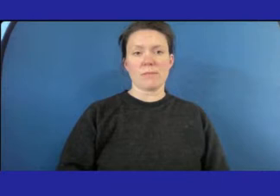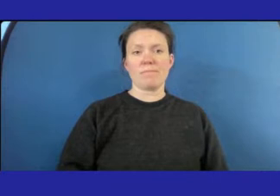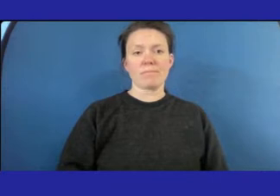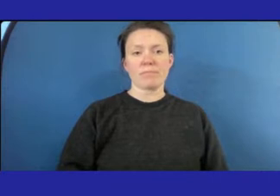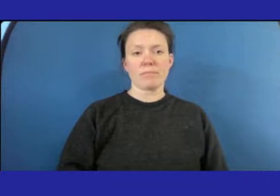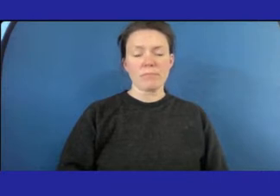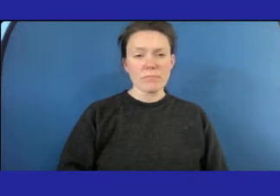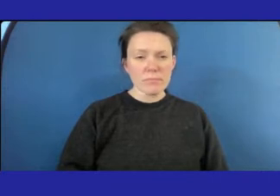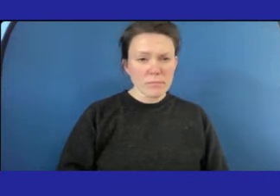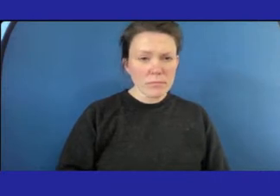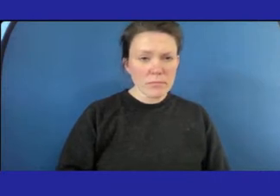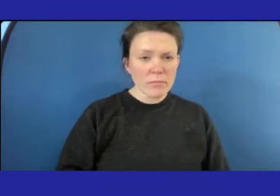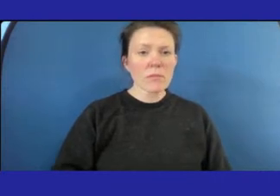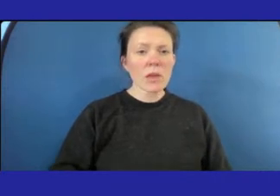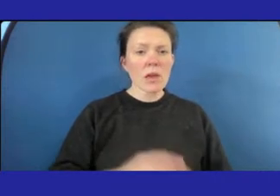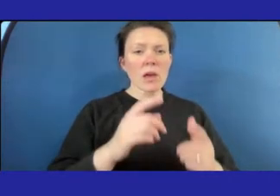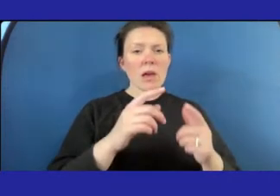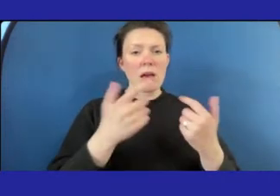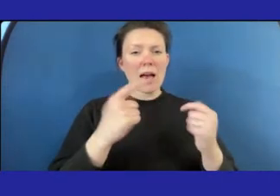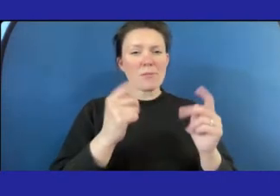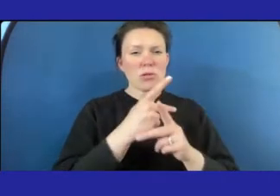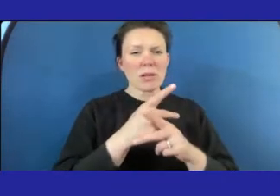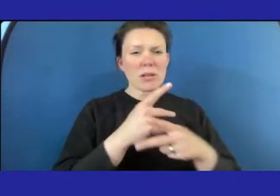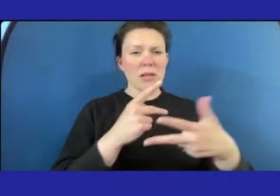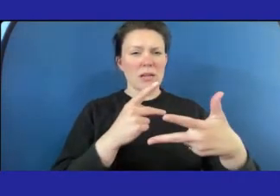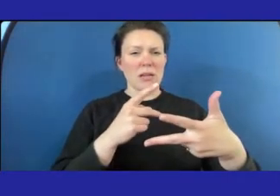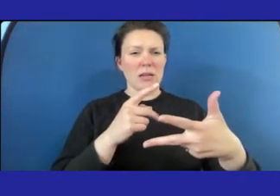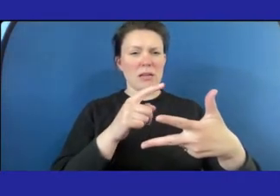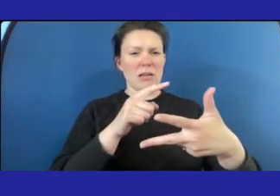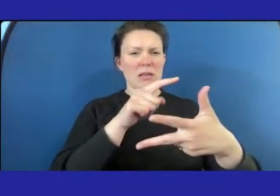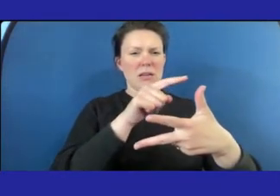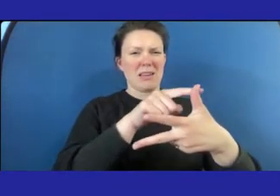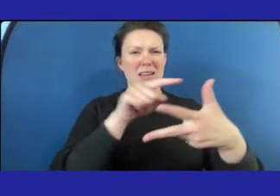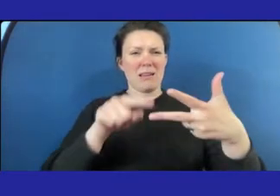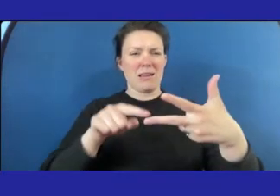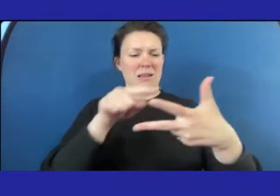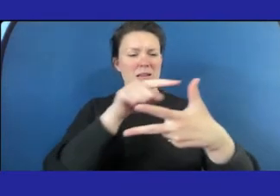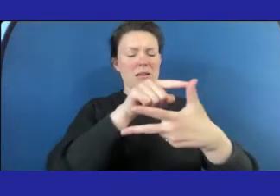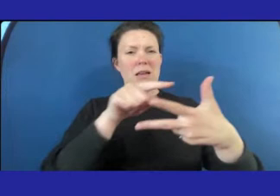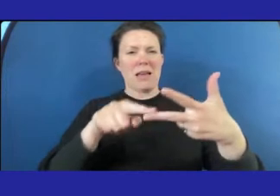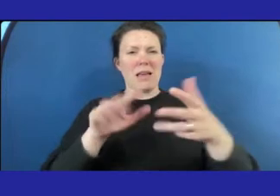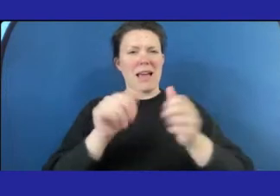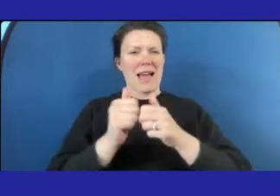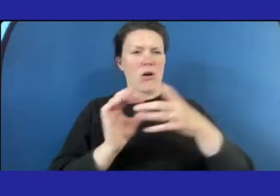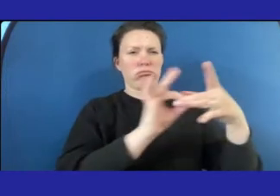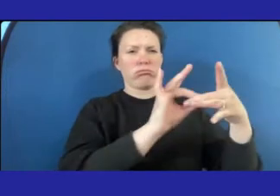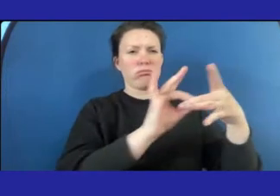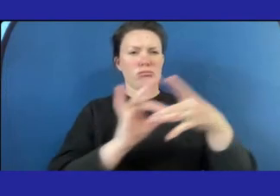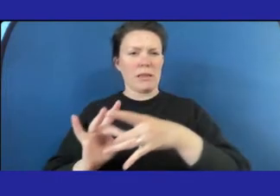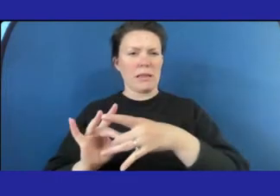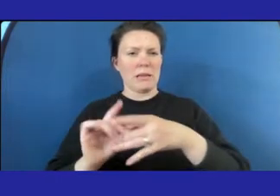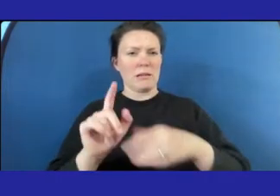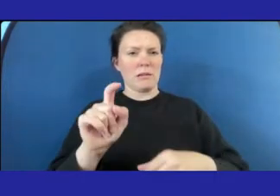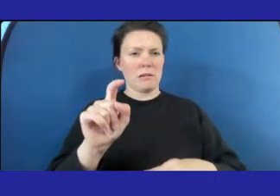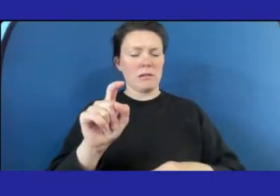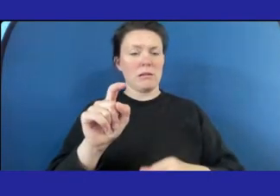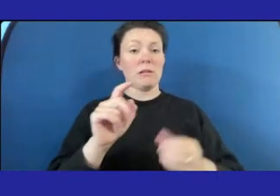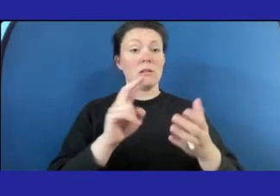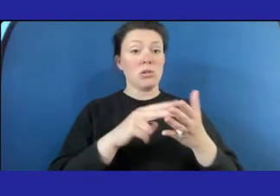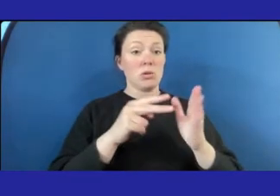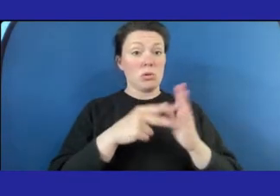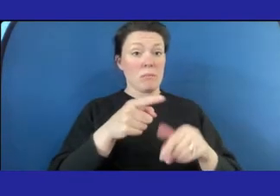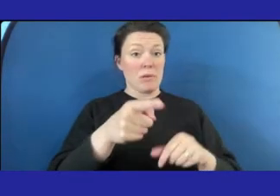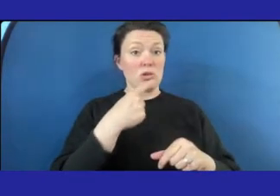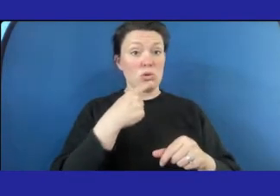Yeah, I'm trying to figure out how number one and number three work together. Okay. So you, say